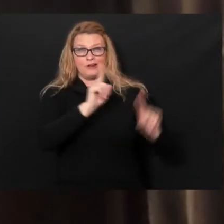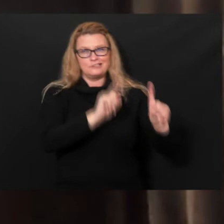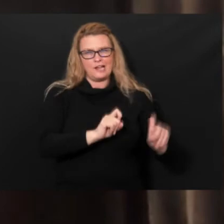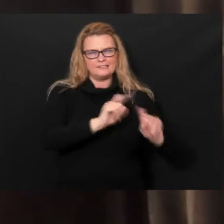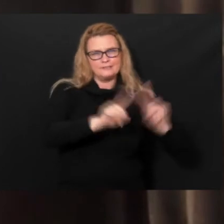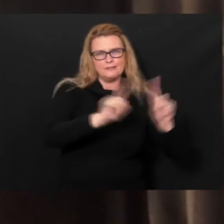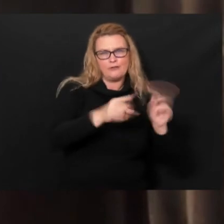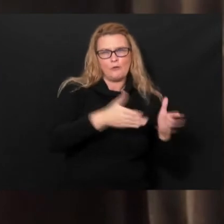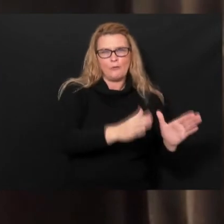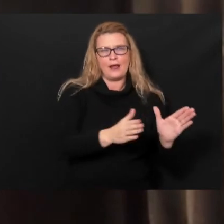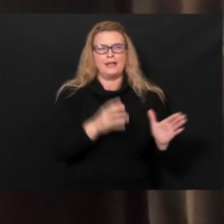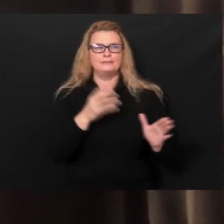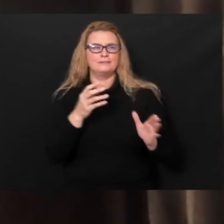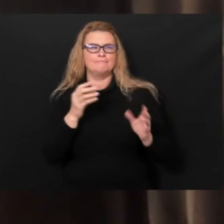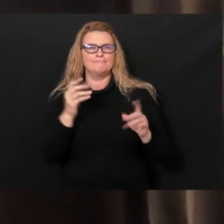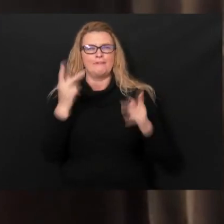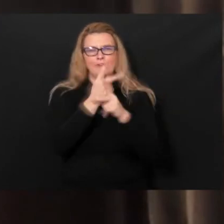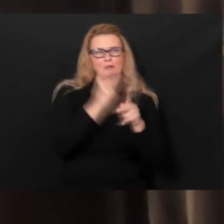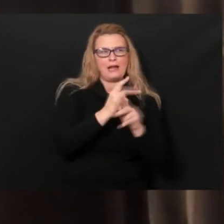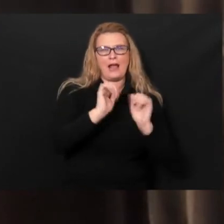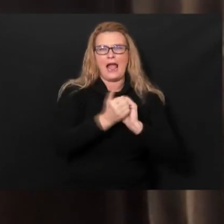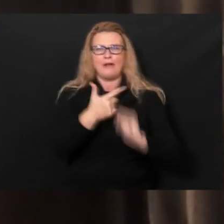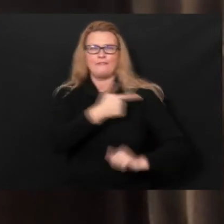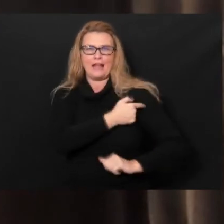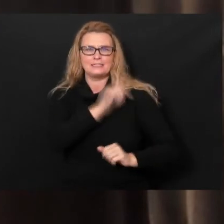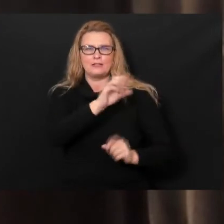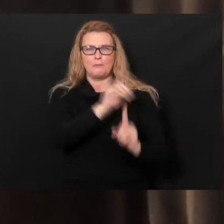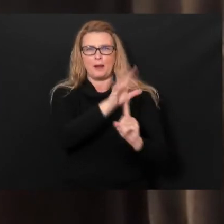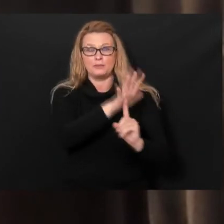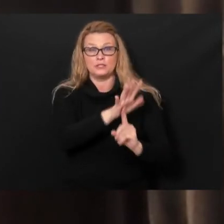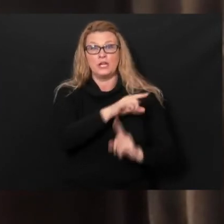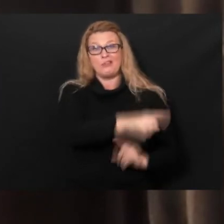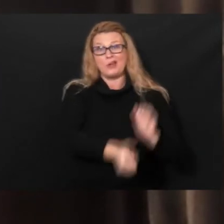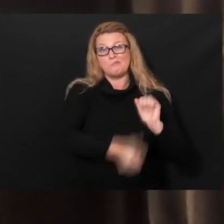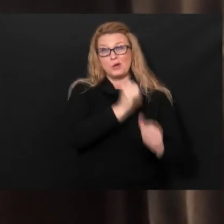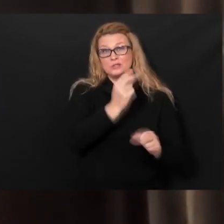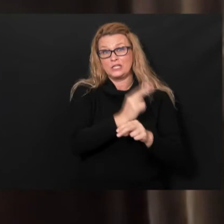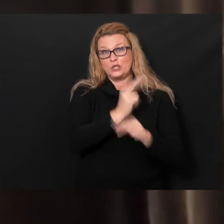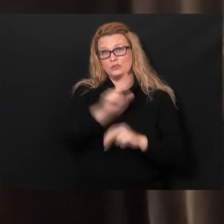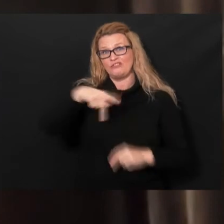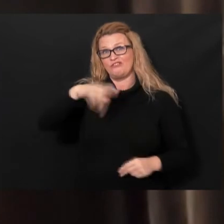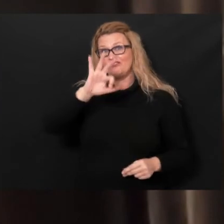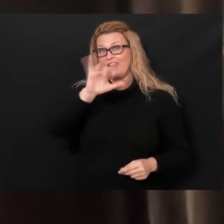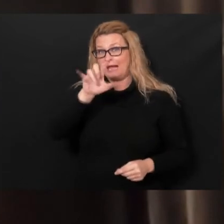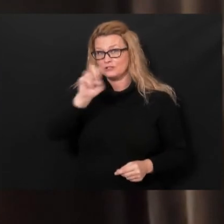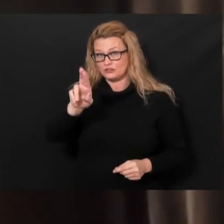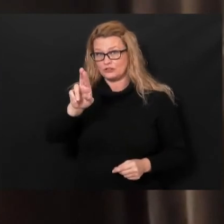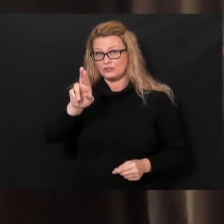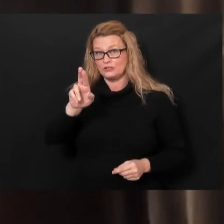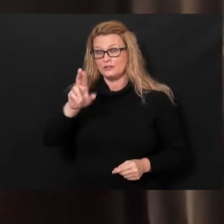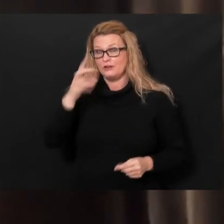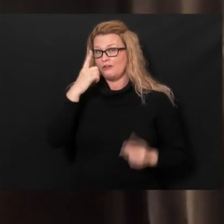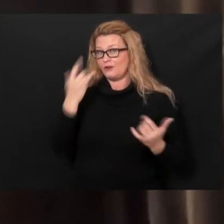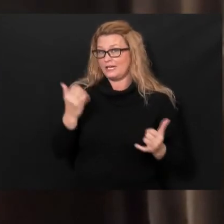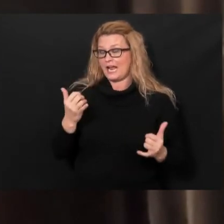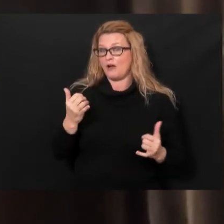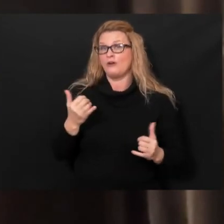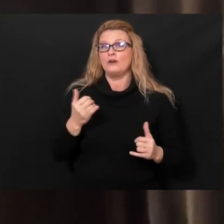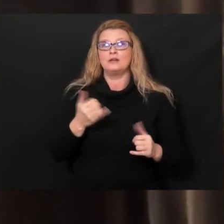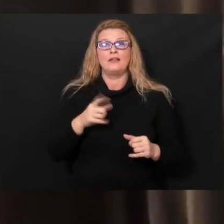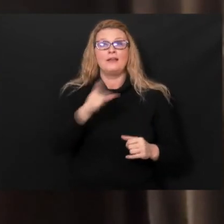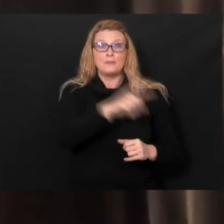to vaccinate their population, and they're using Pfizer mostly for their vaccination right now, that they